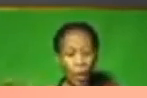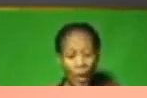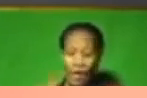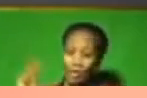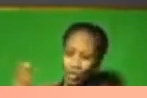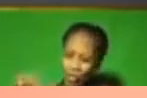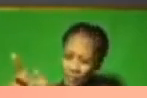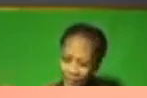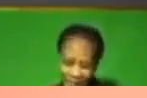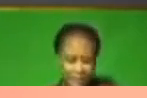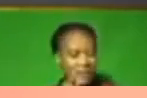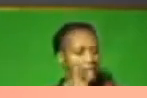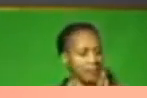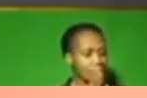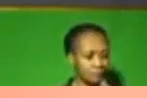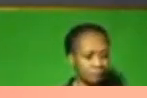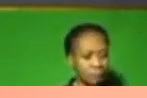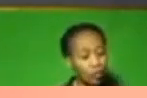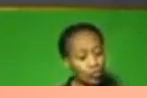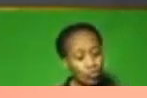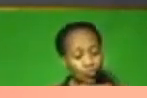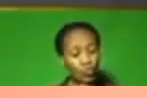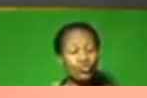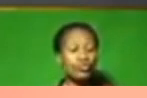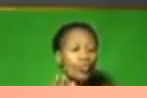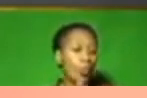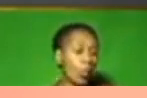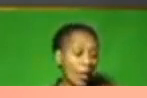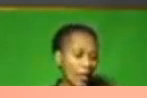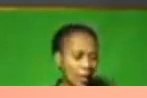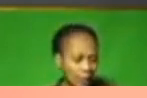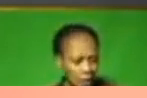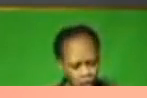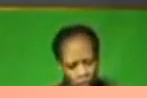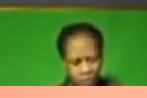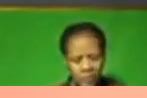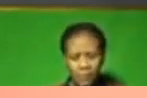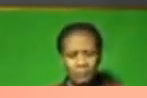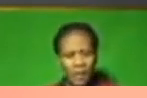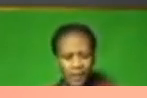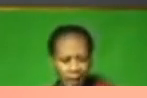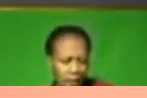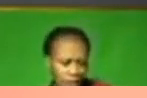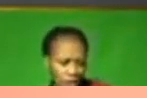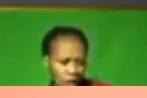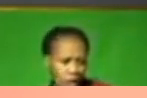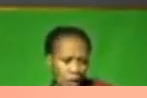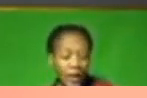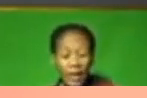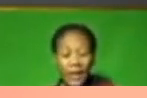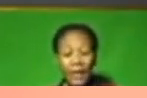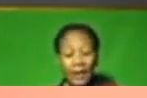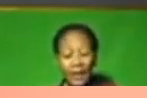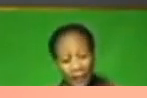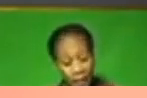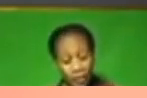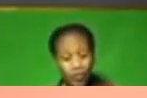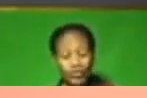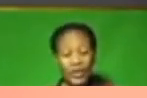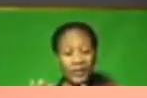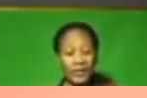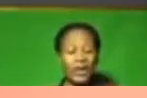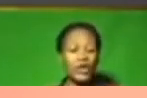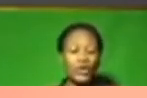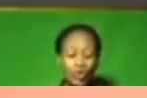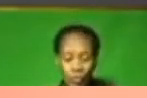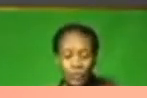areas, creating new jobs in areas like tourism, agriculture, and the green economy,